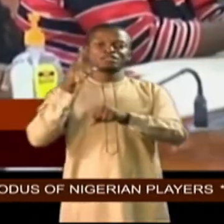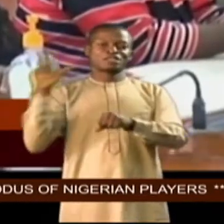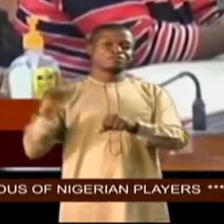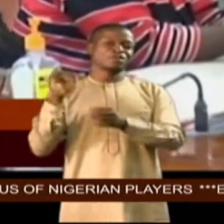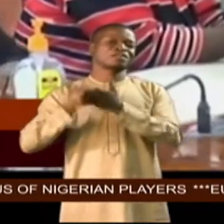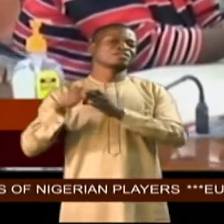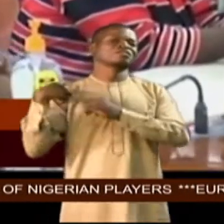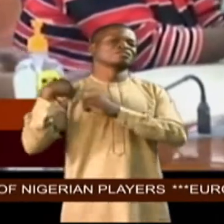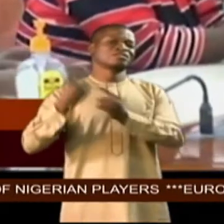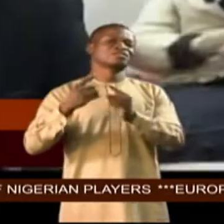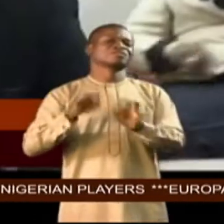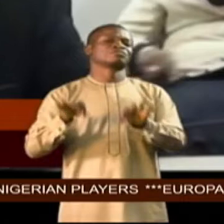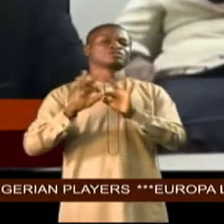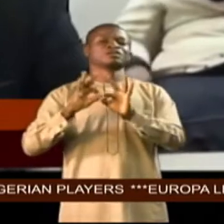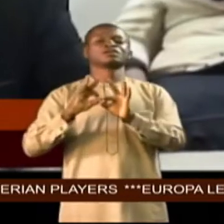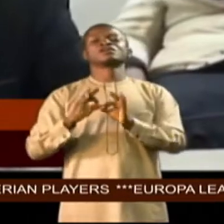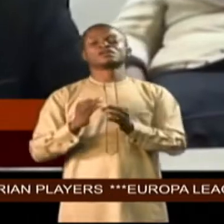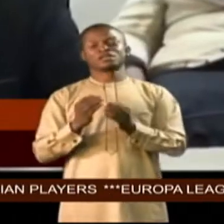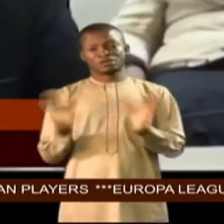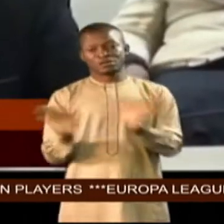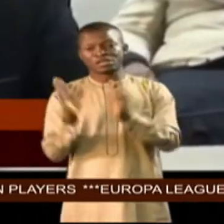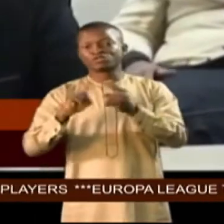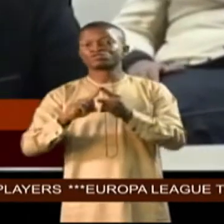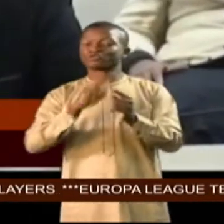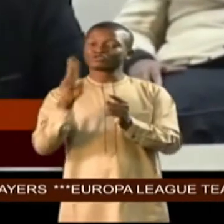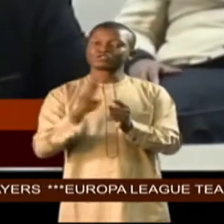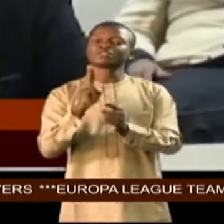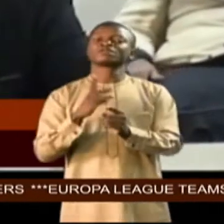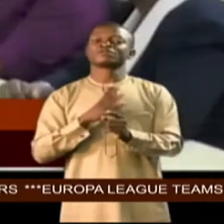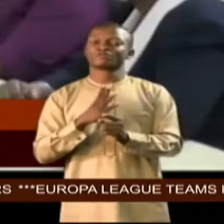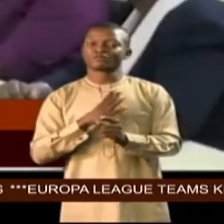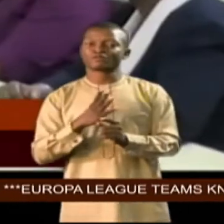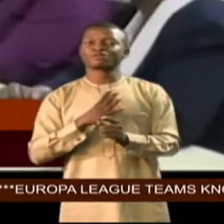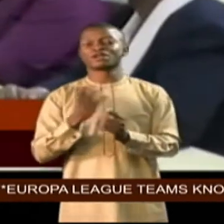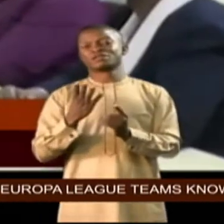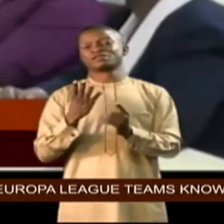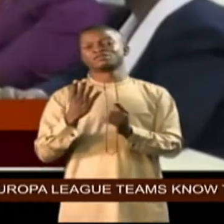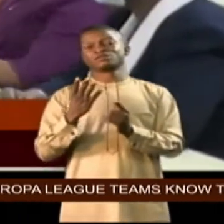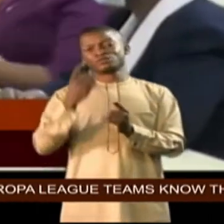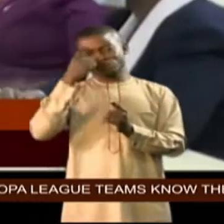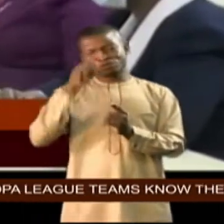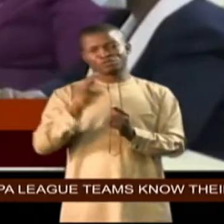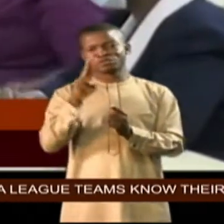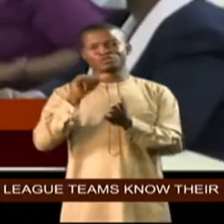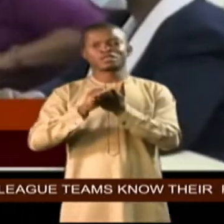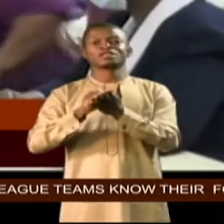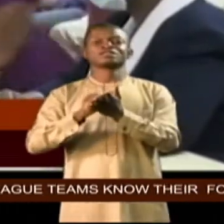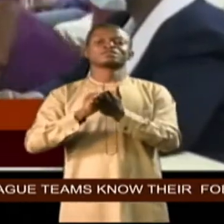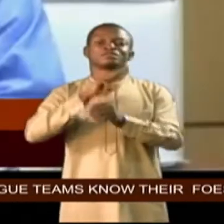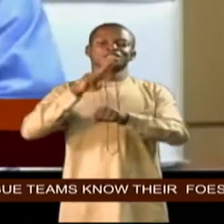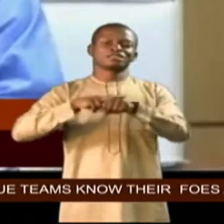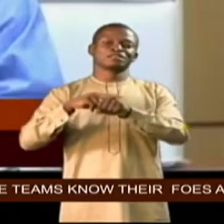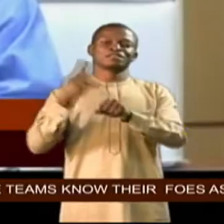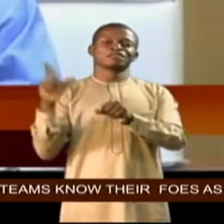urged them to make proper use of the land given by the state government for siting of the National Library of